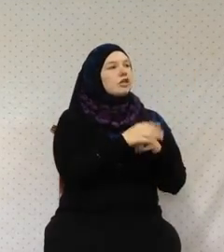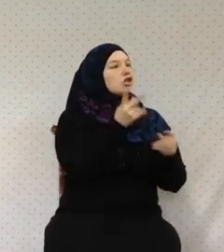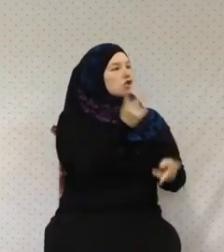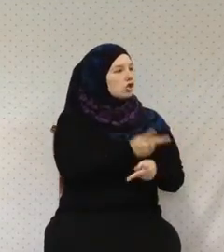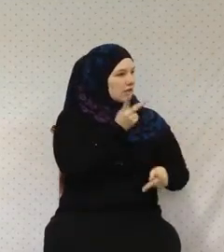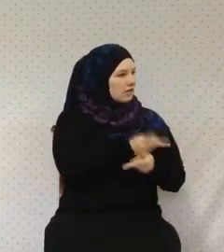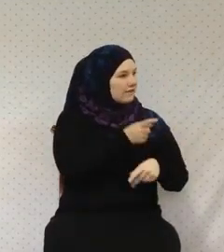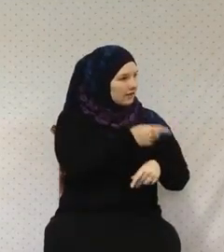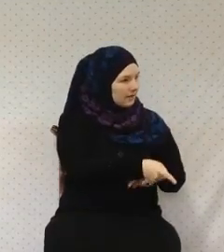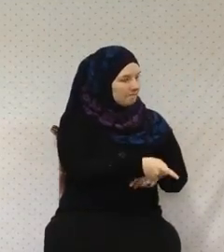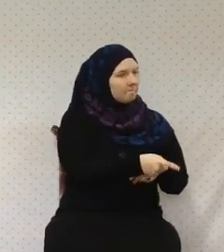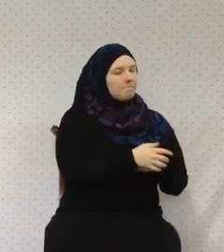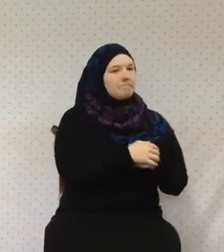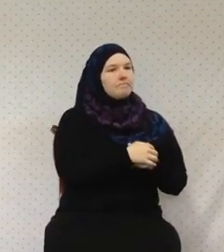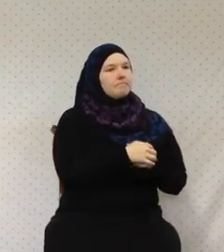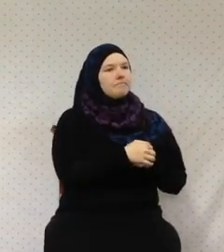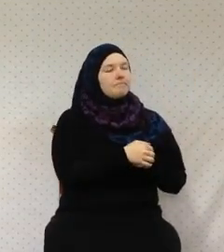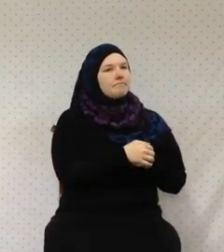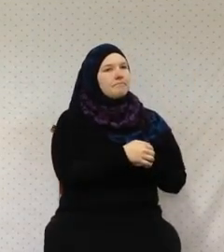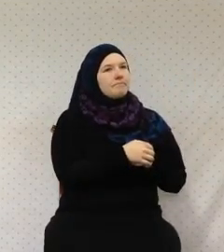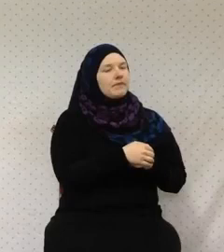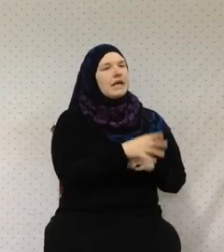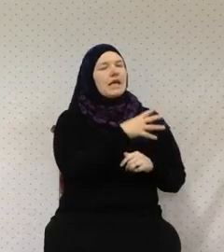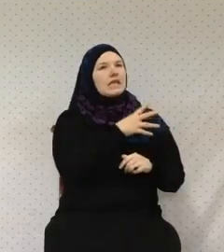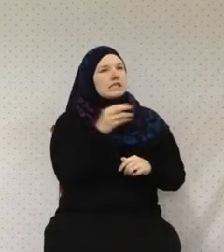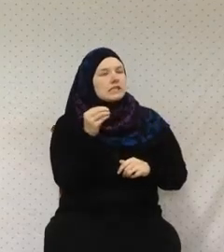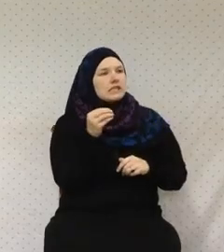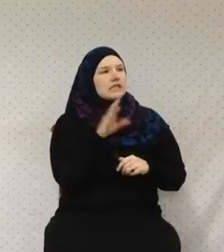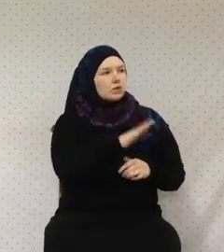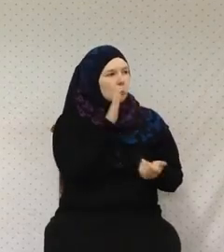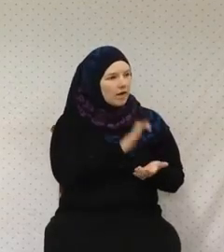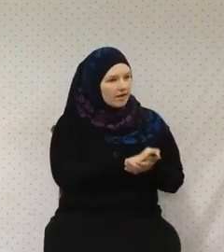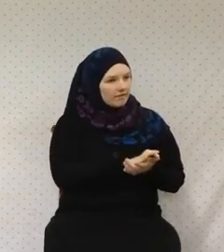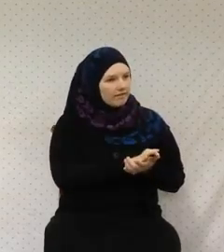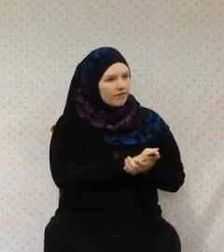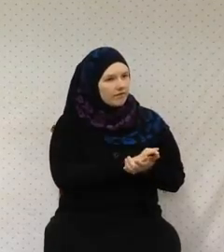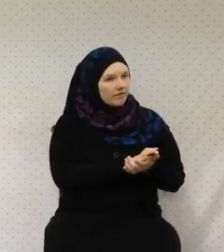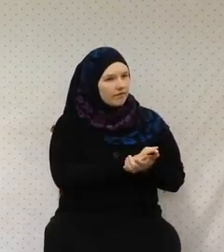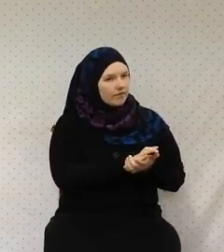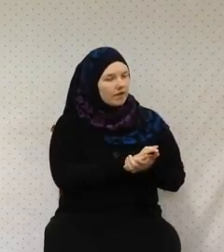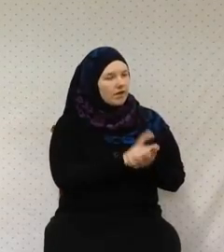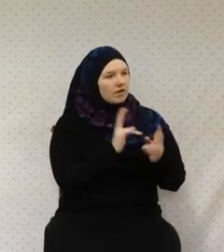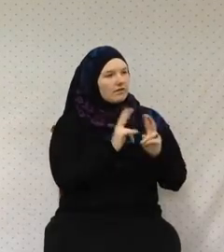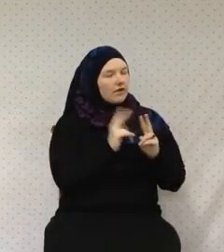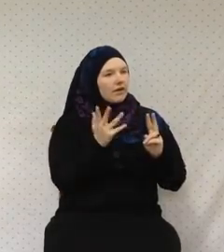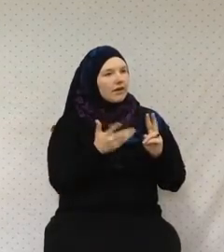took care of him in his own palace. And his wife was very